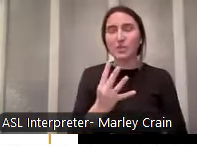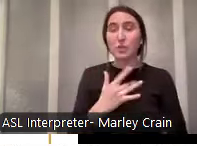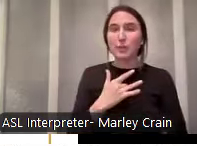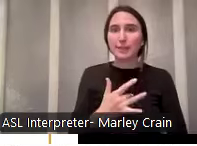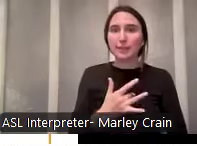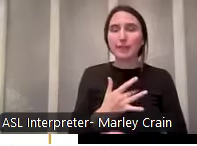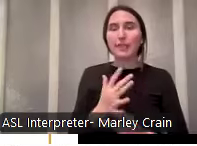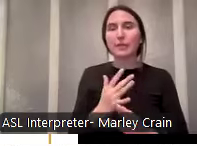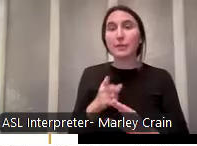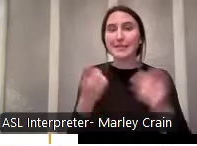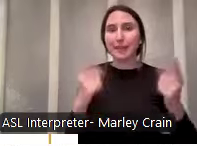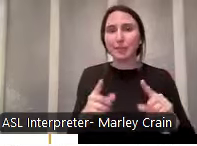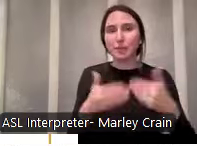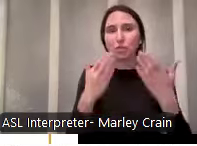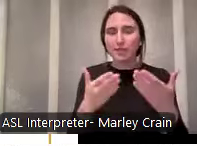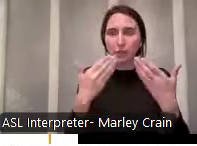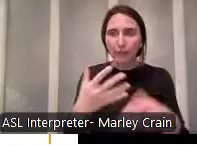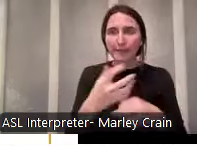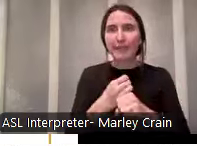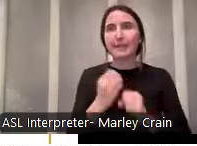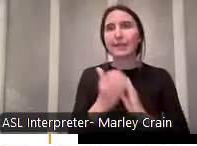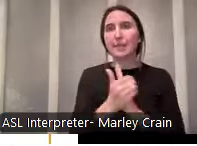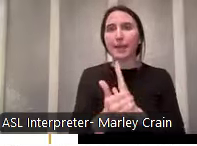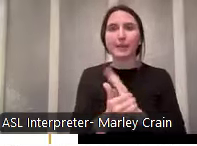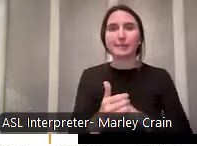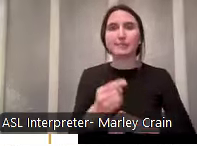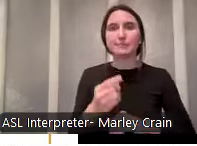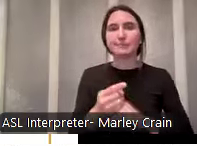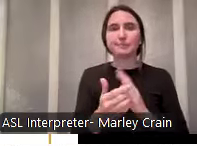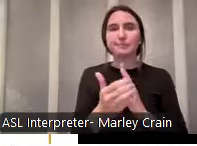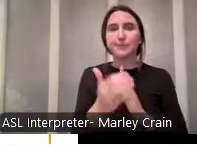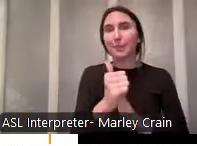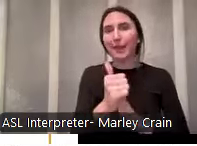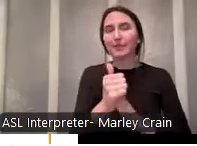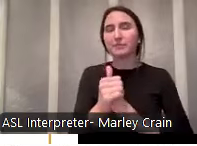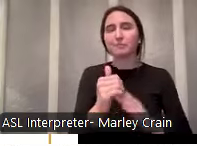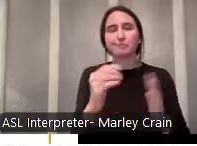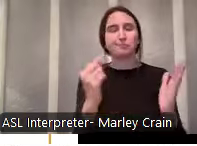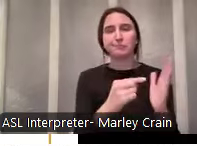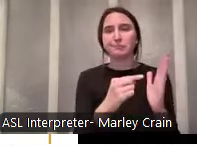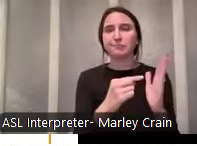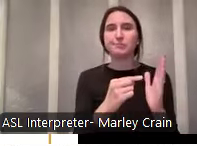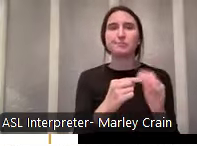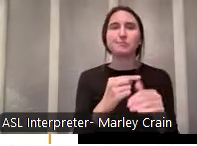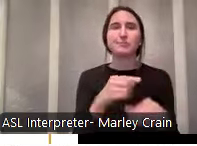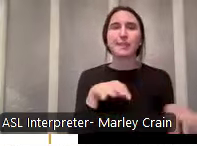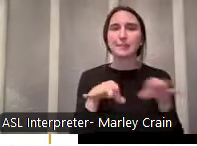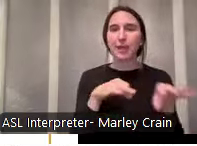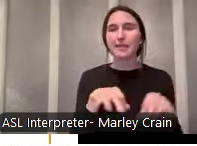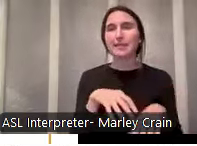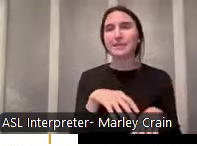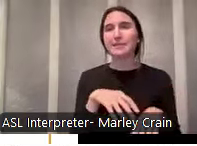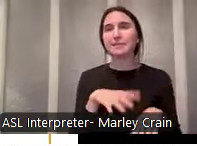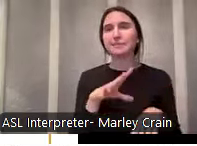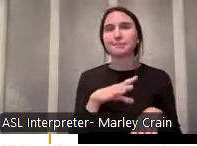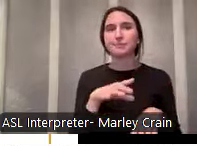packet is a set of written documents that goes through the charges, the witnesses, what they're